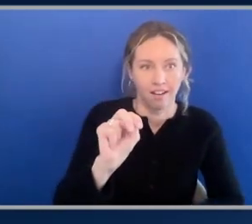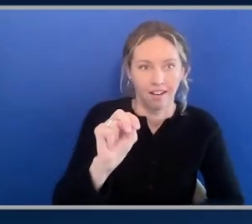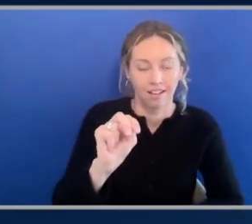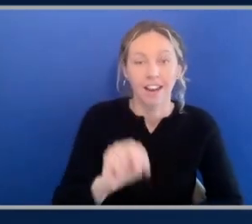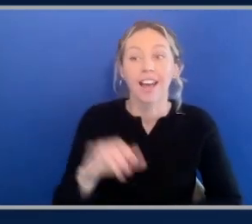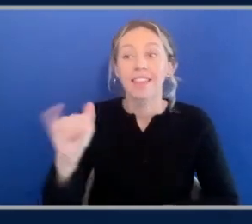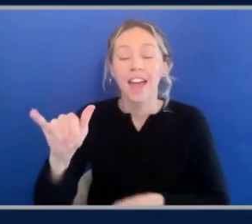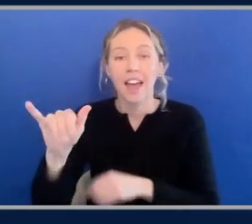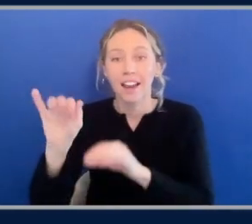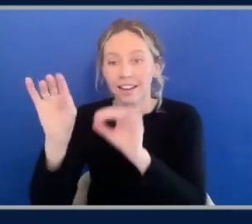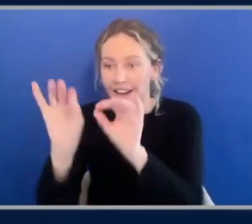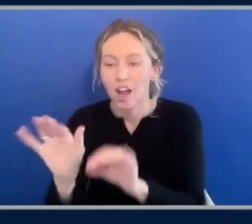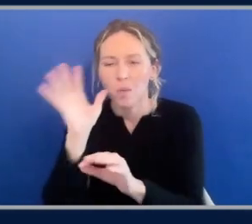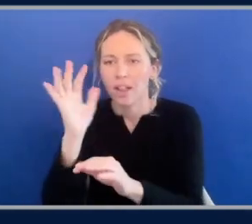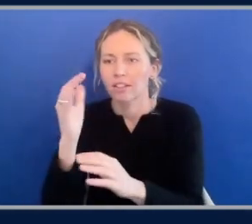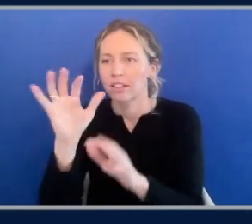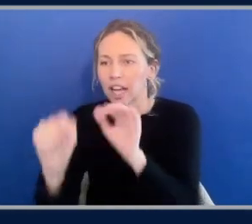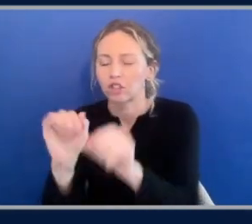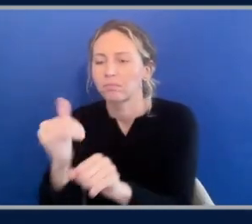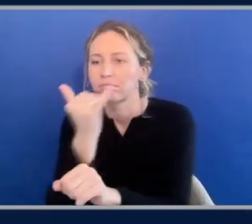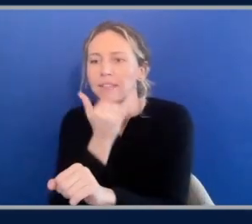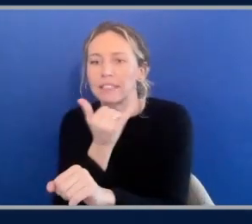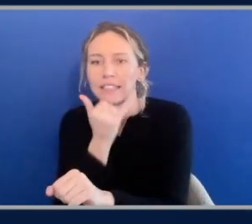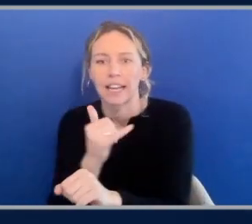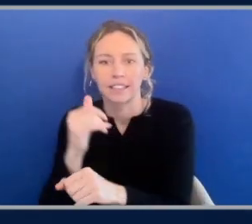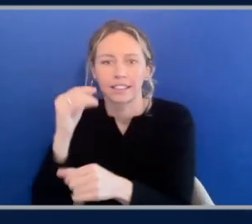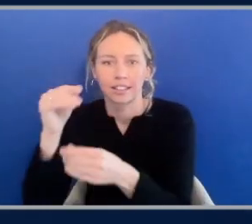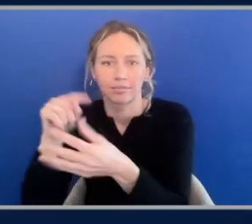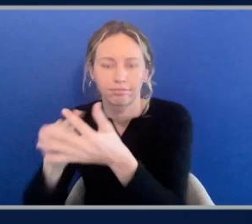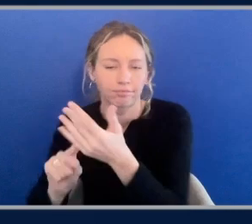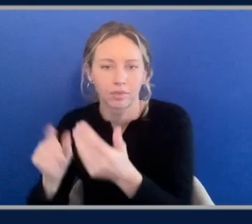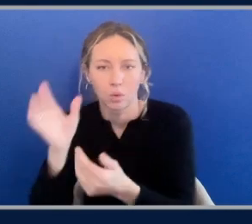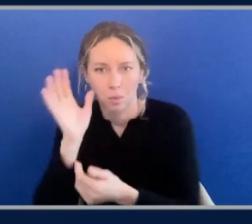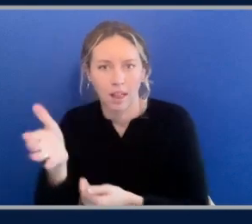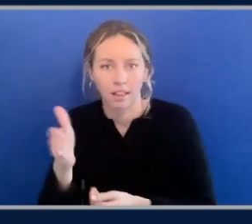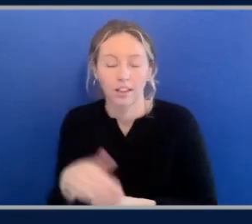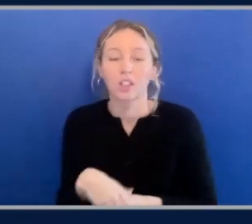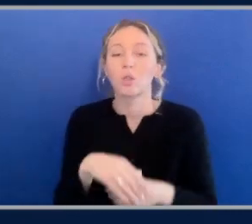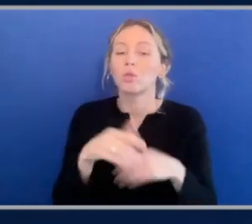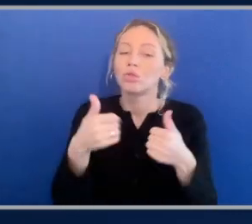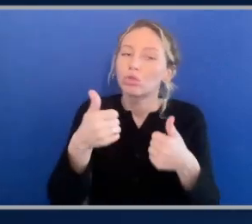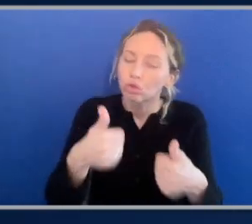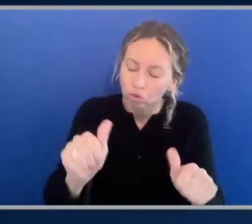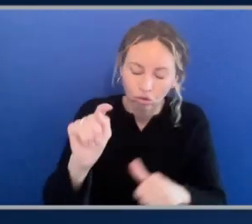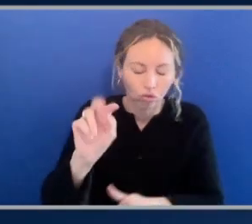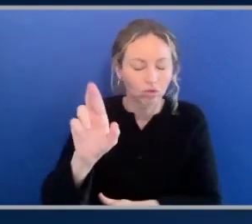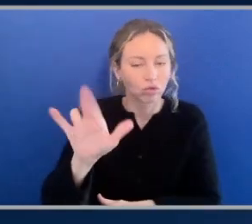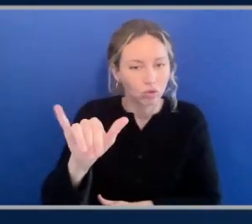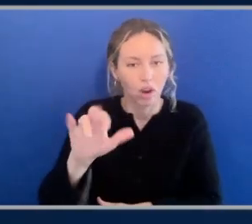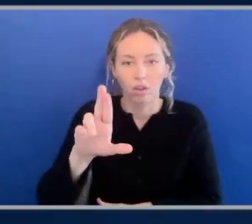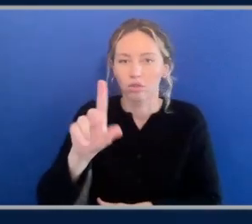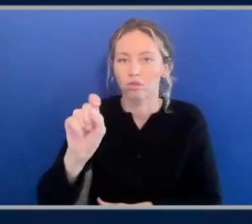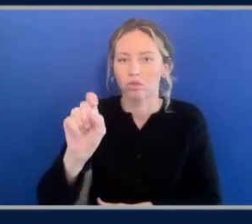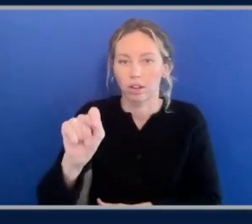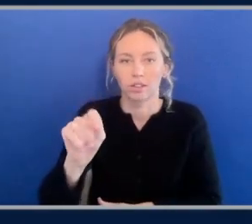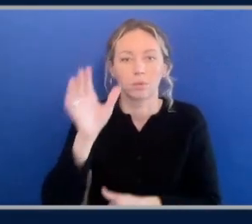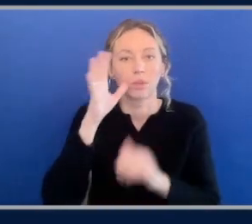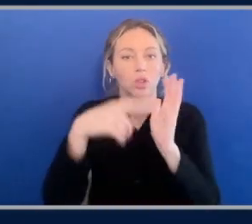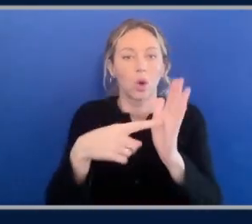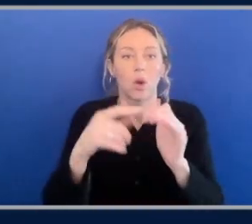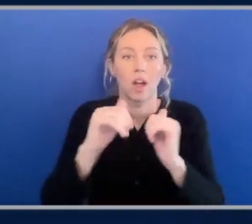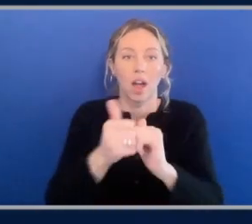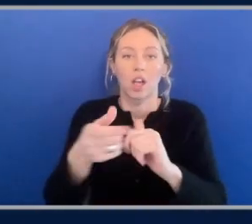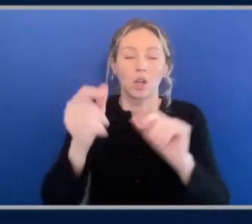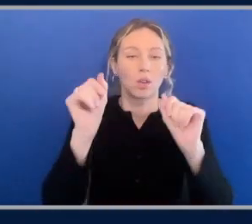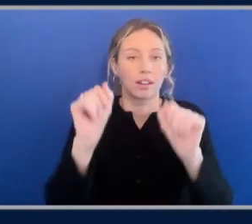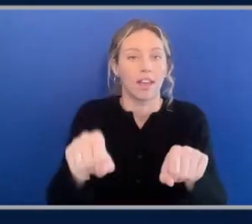catch most of the mistakes you make. That's right. Or something else makes. Yeah. So give Rust a shot. And we're going to show you quickly how you can